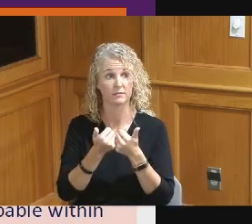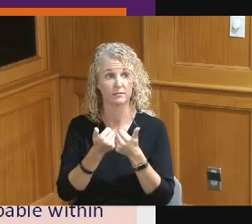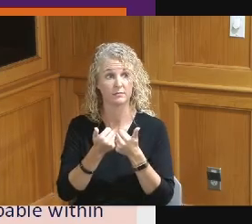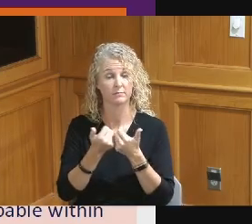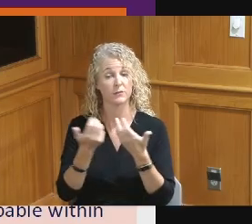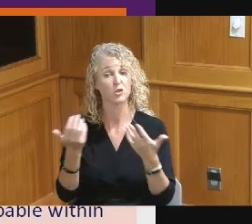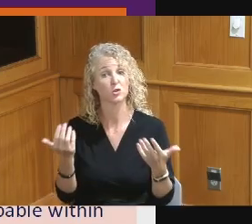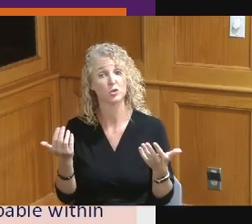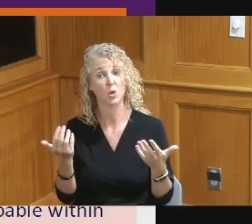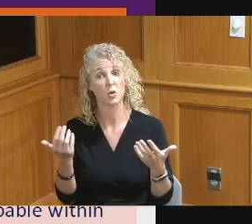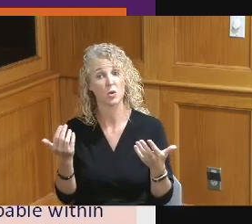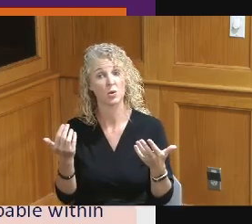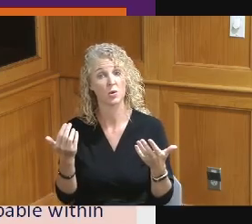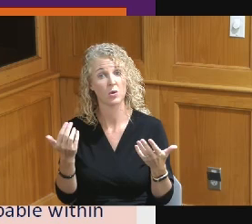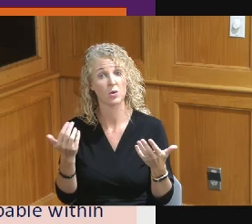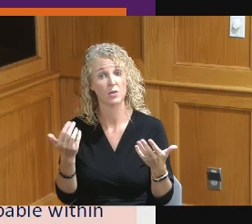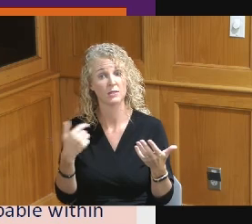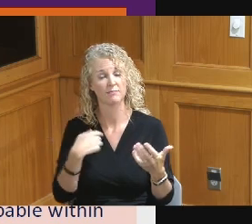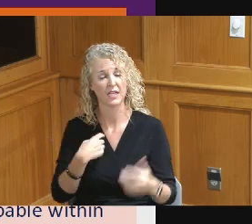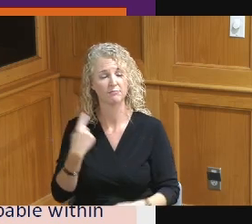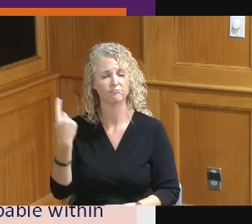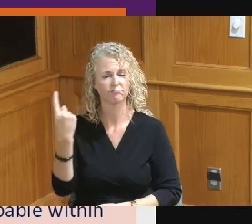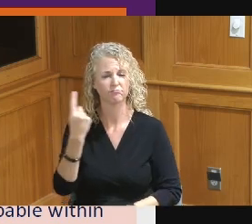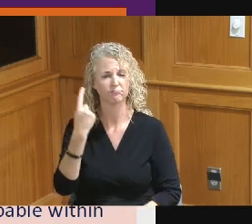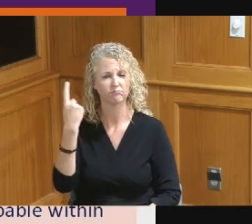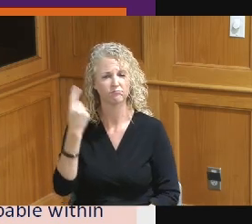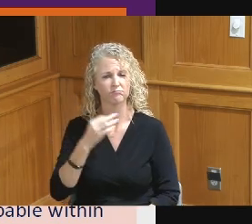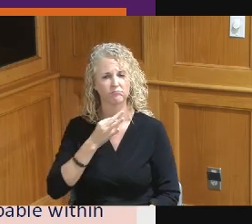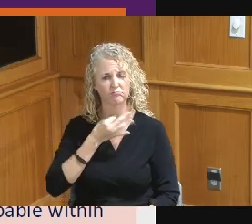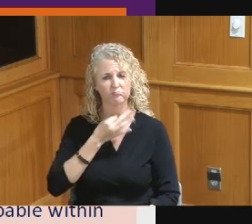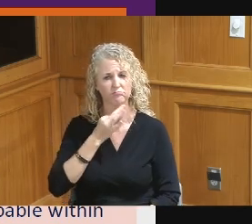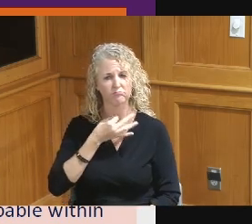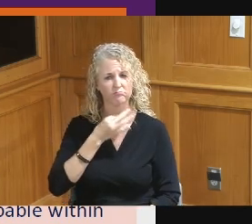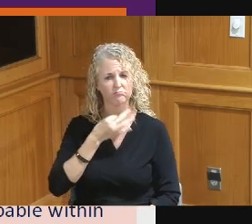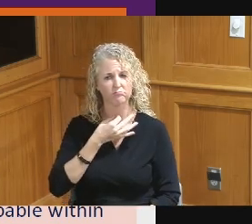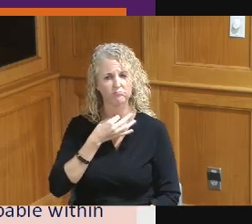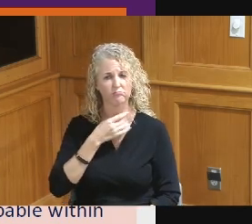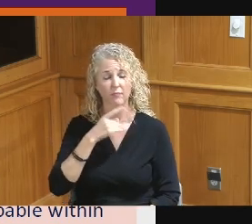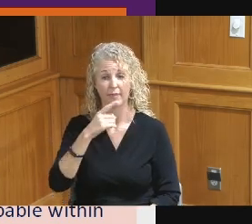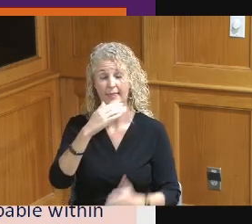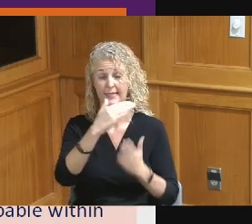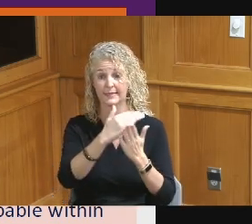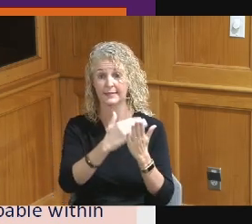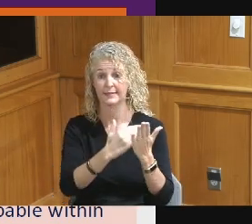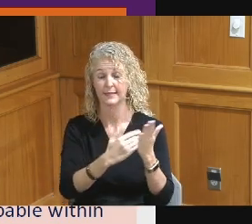And so it makes me just wonder, when you look at this